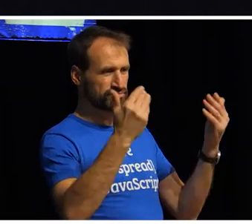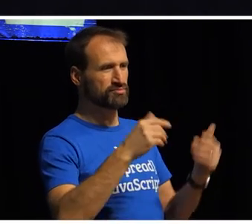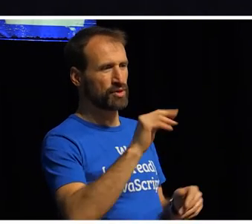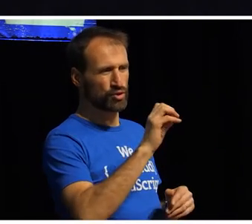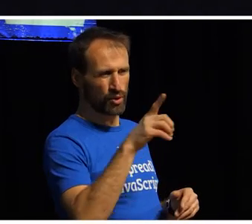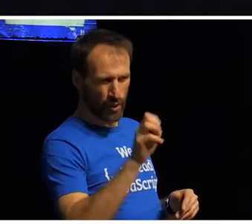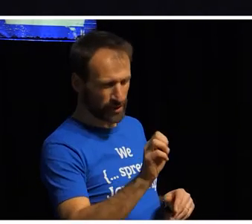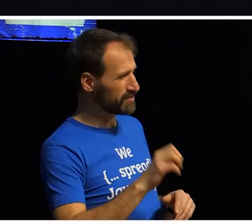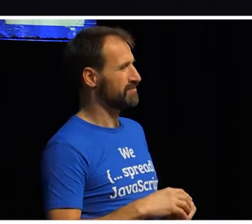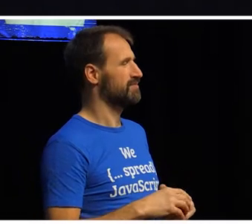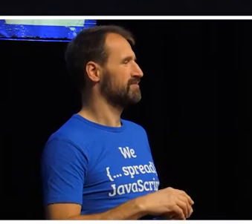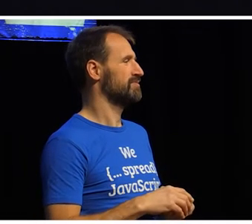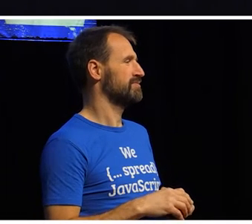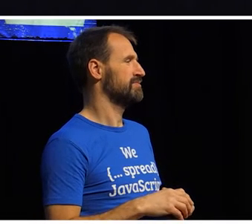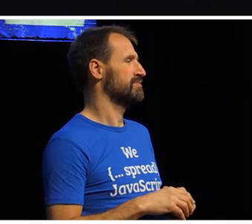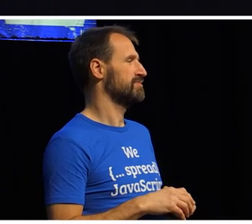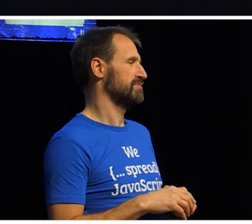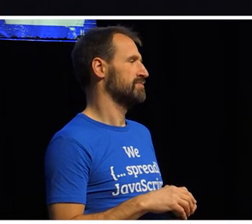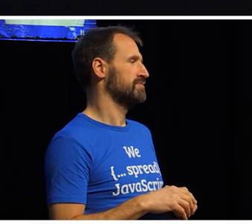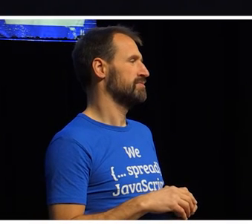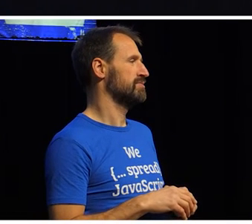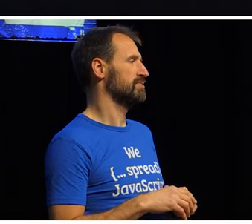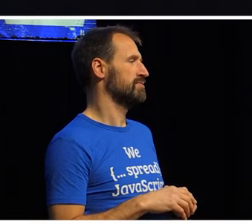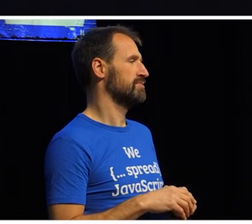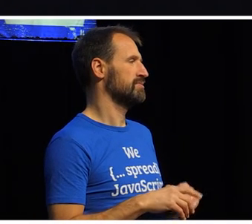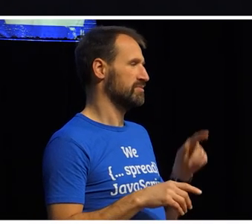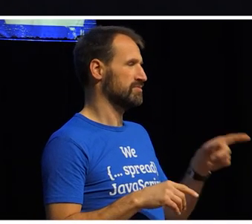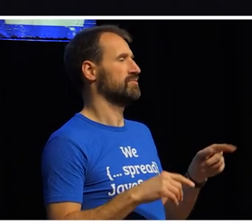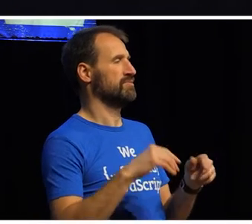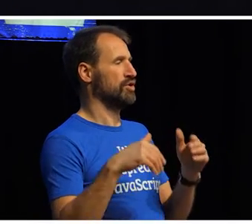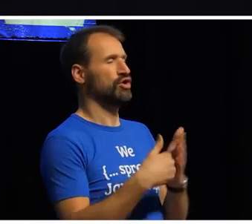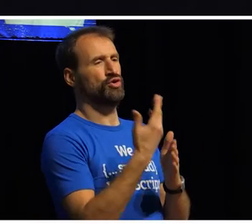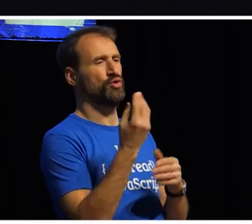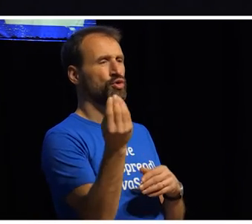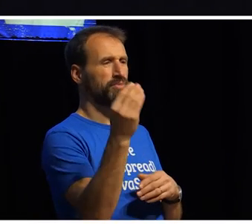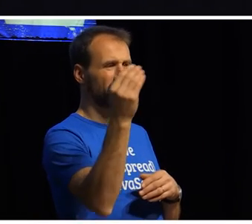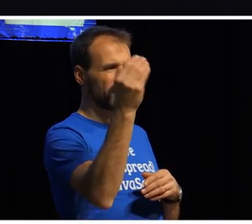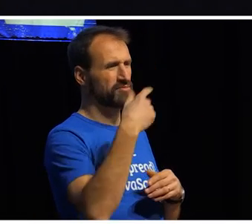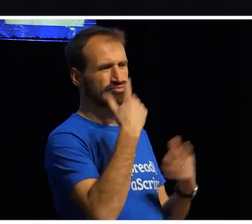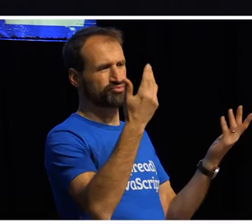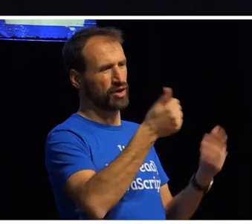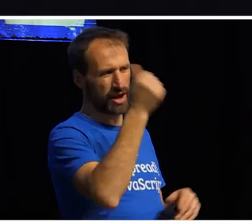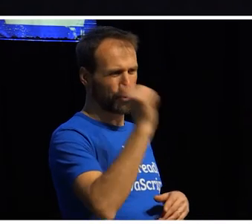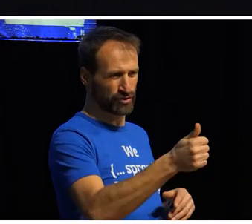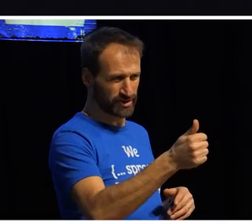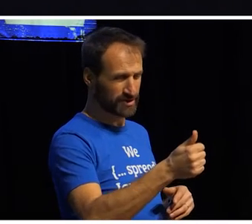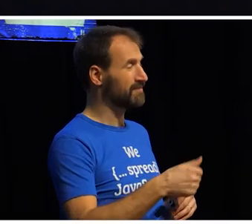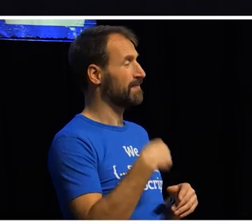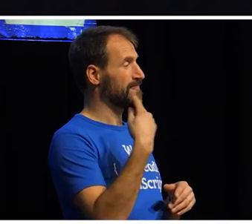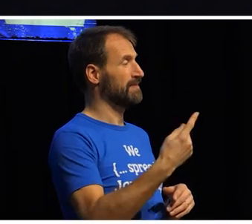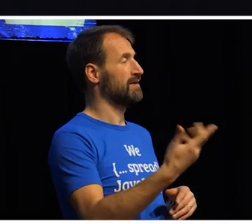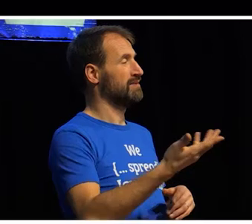move this up a little bit so you can see it and if I do I can do new buffer and say 100 and I will get